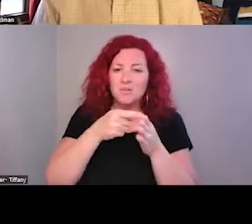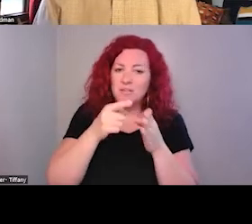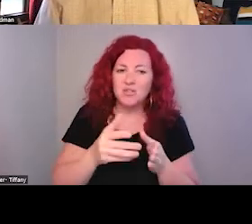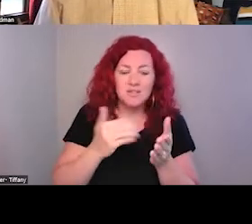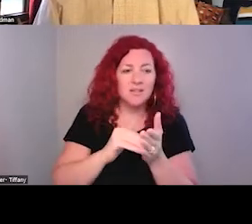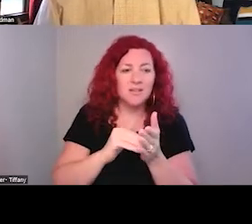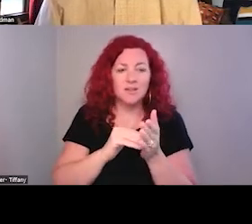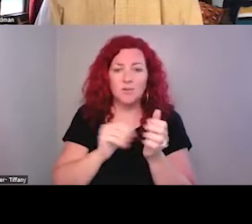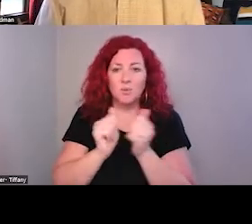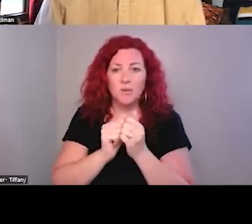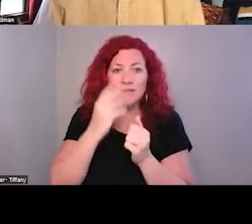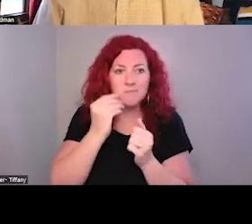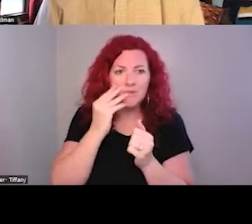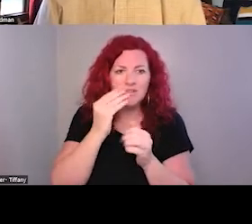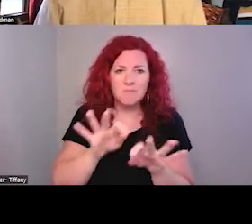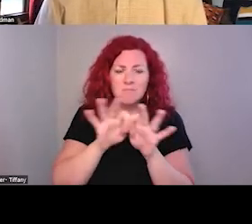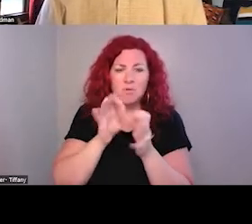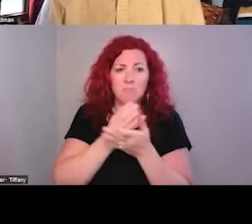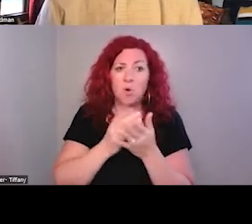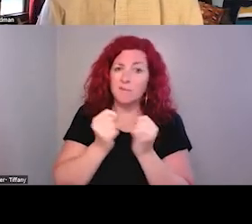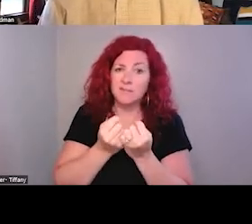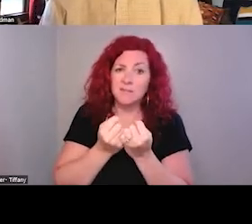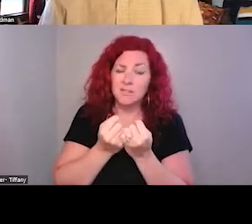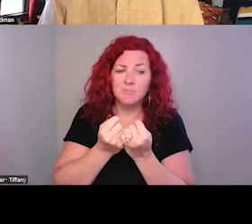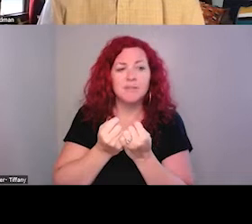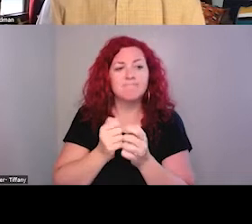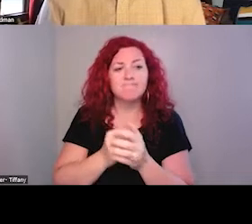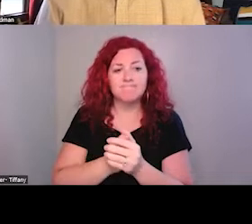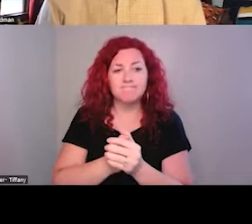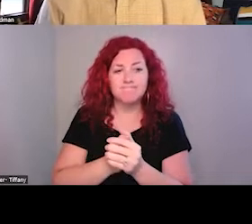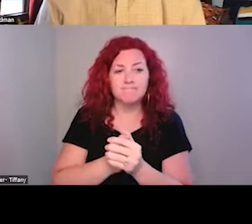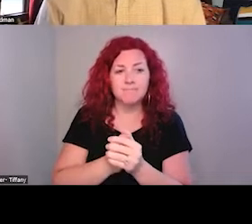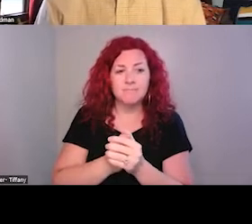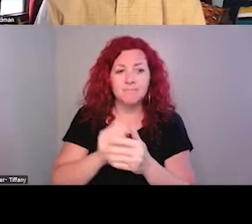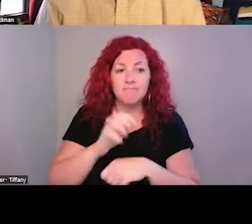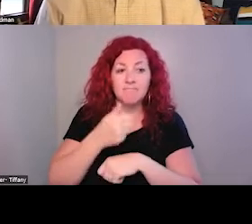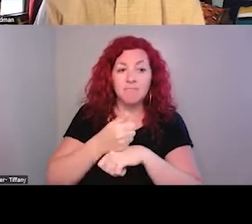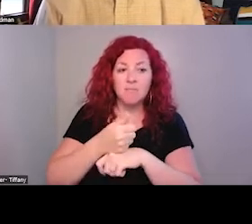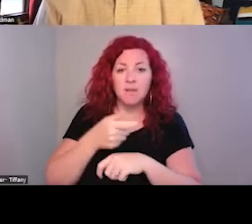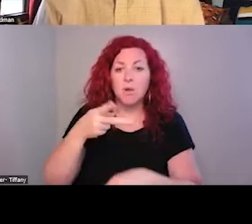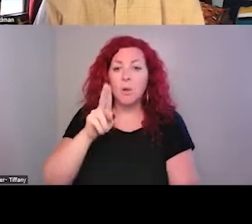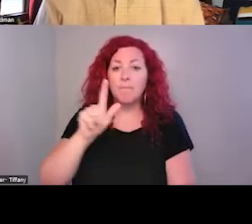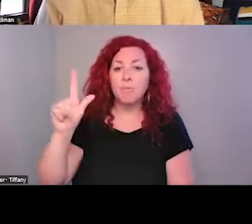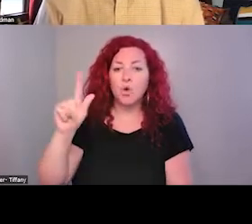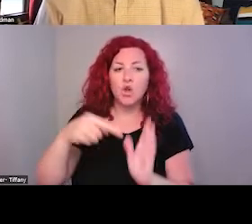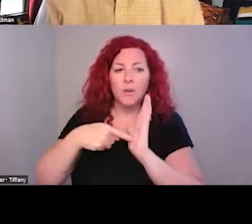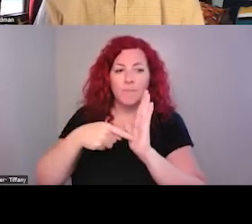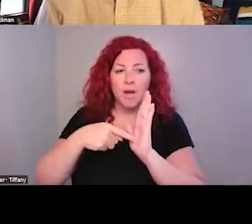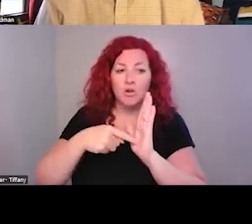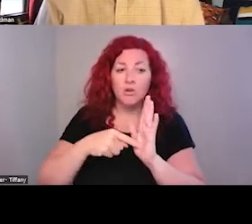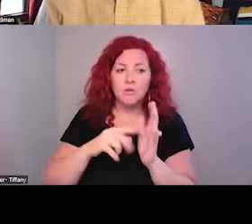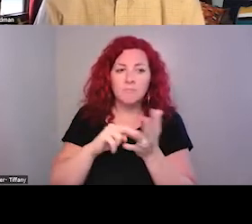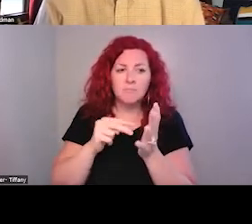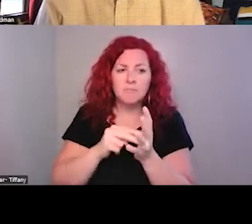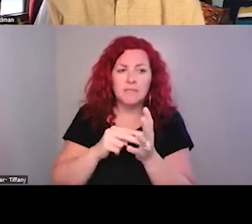of the team, creating a pull model by co-locating with drop-in social service resources as